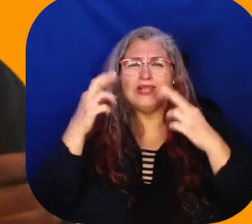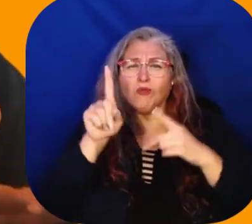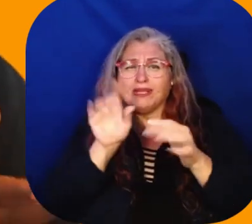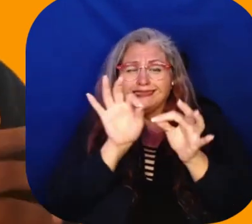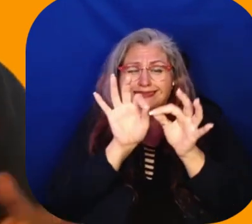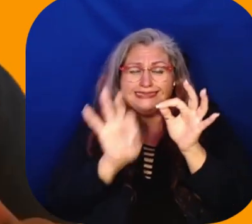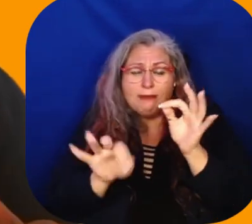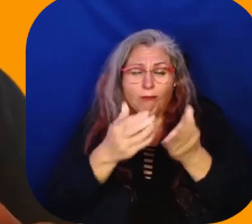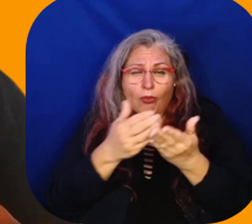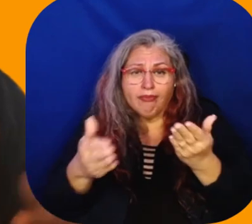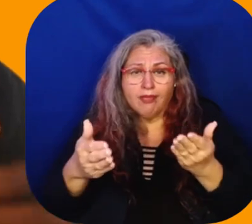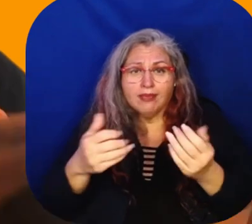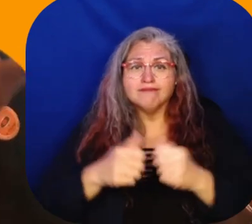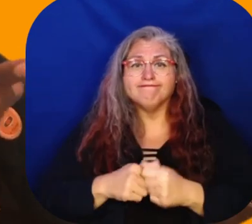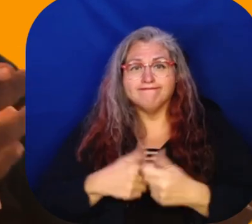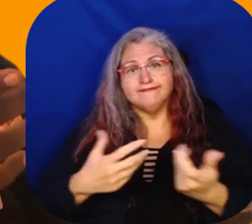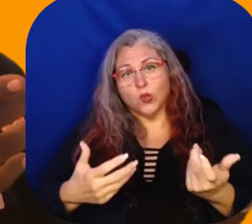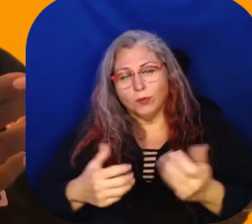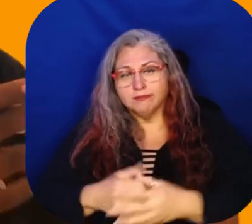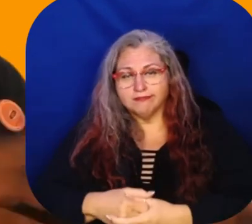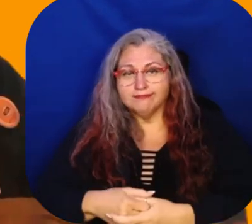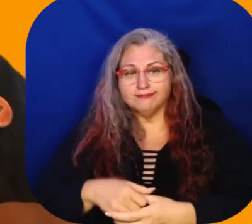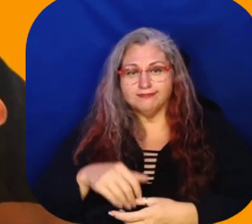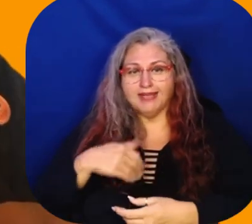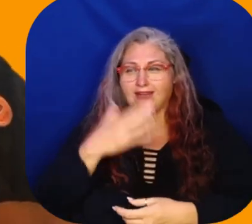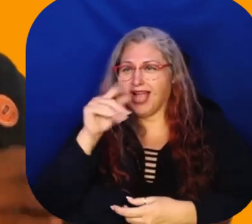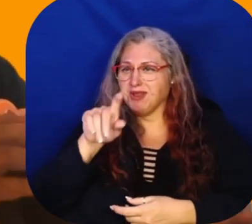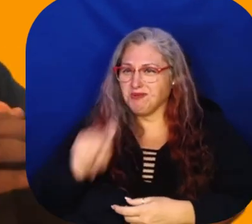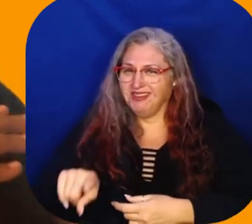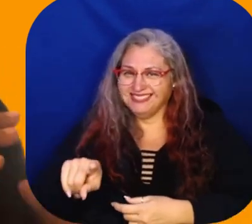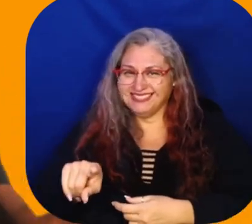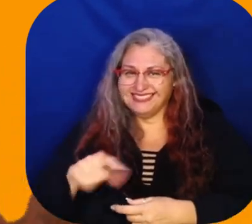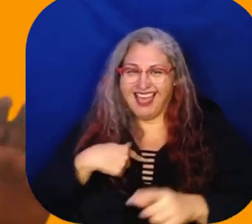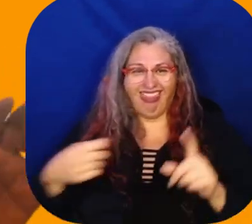So I forgot what your question was, but